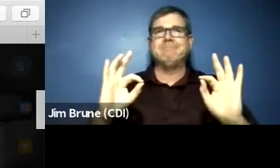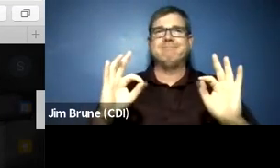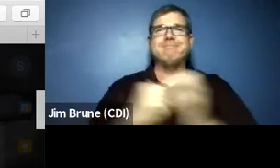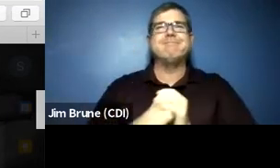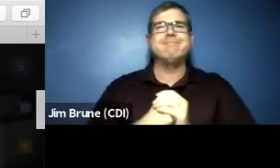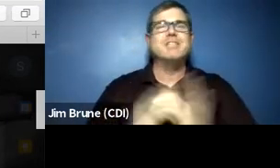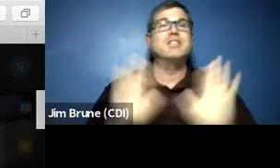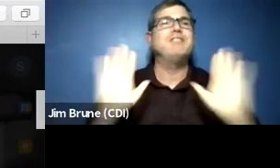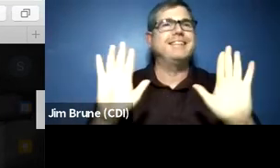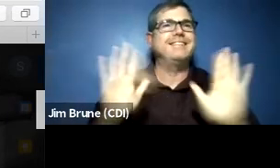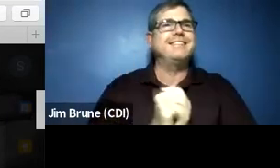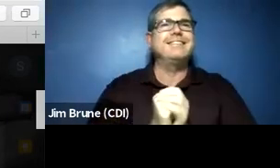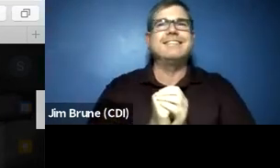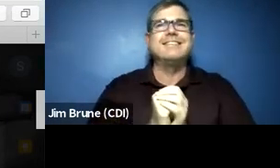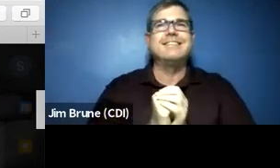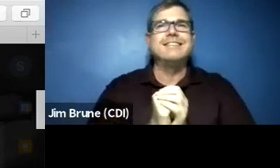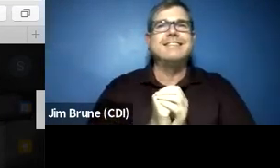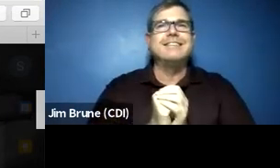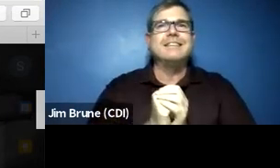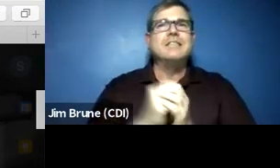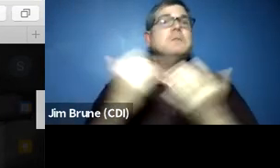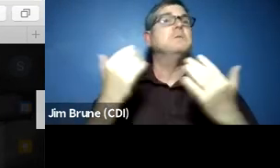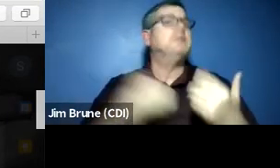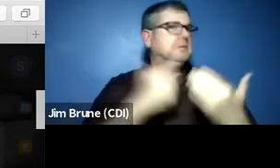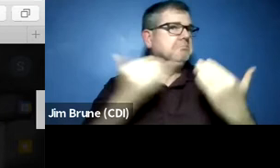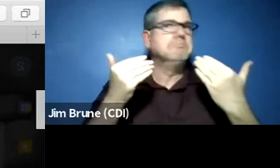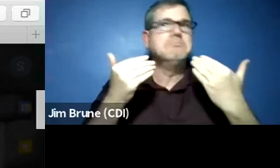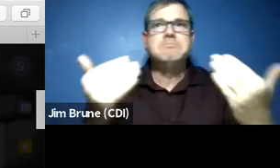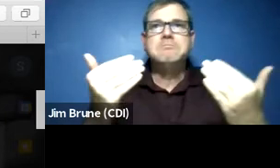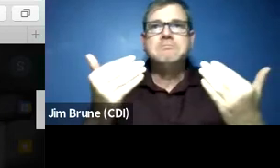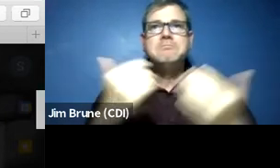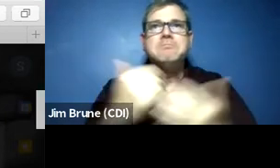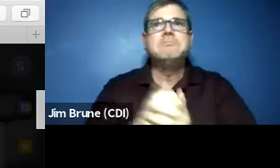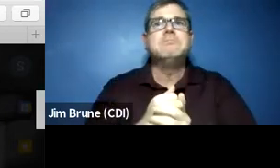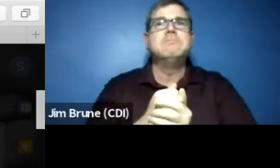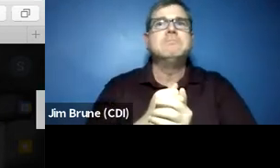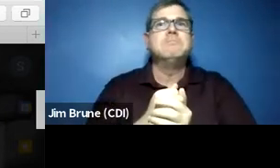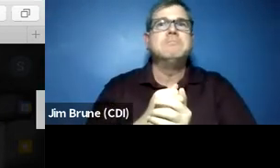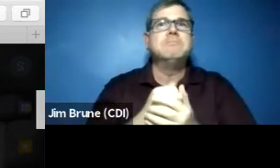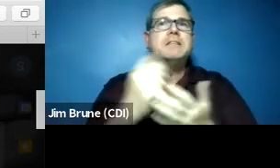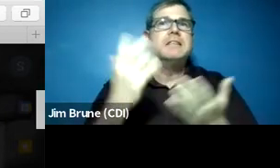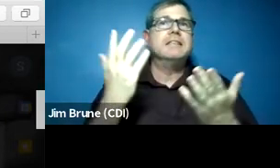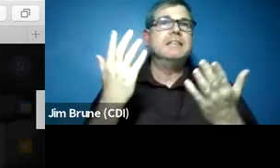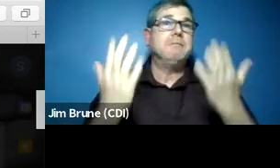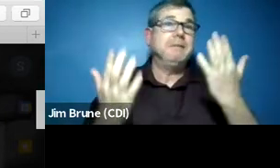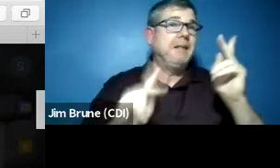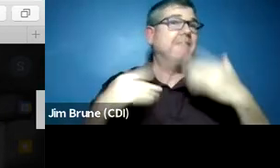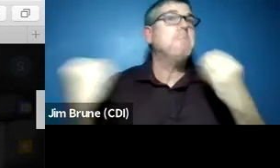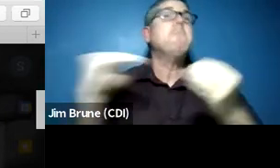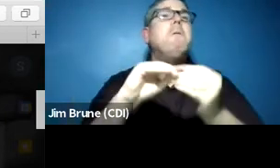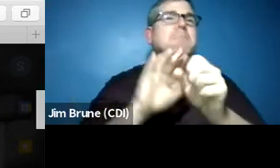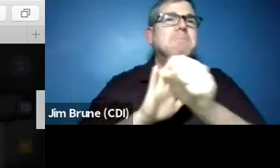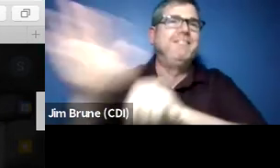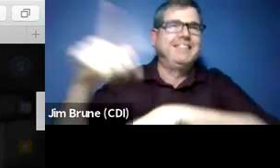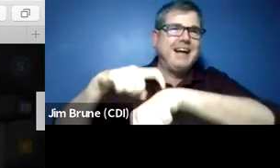So we will move on, and it looks like probably everyone had more than enough time to read through this slide. So, if we